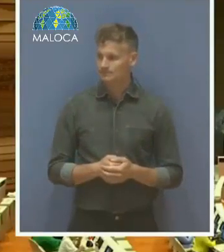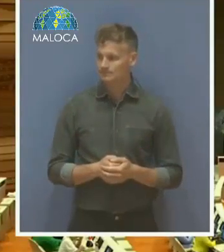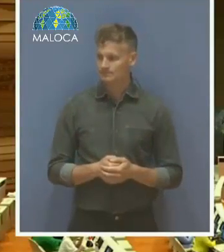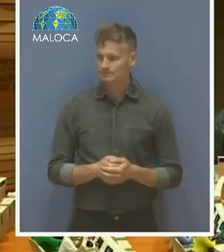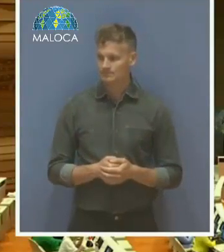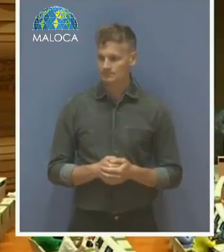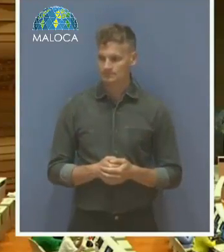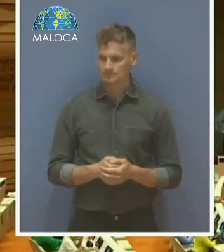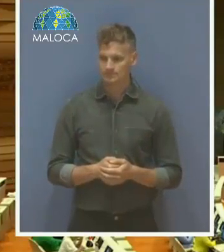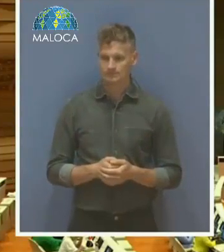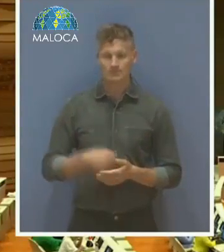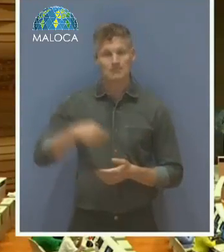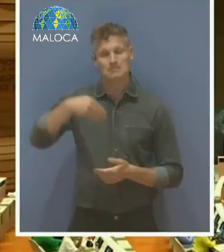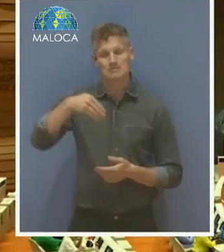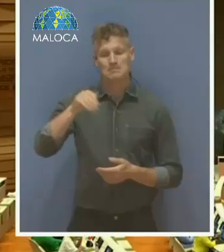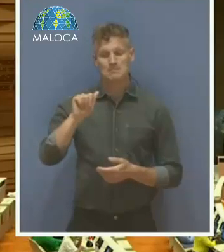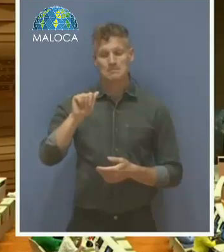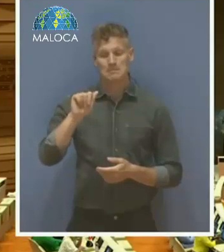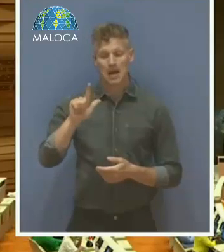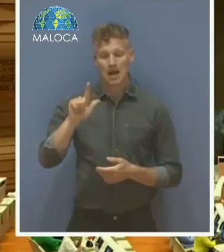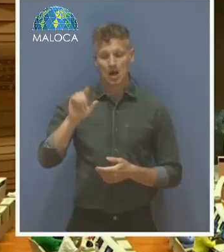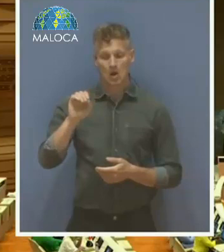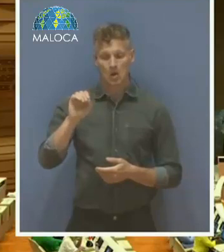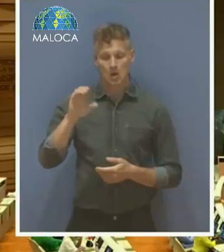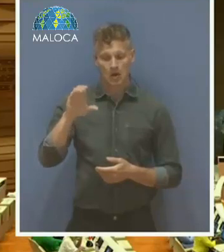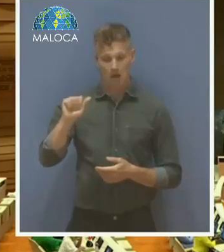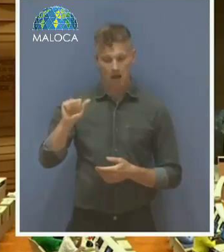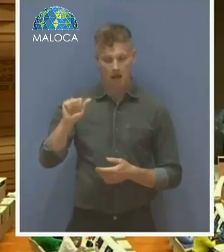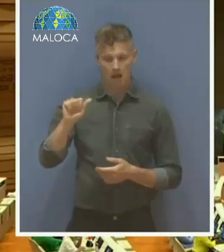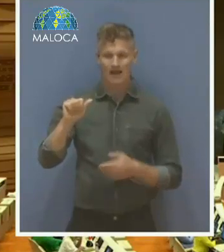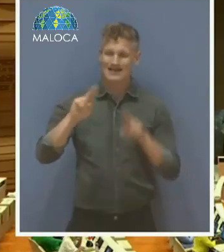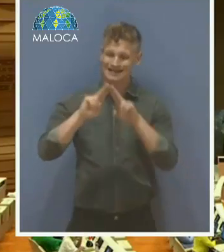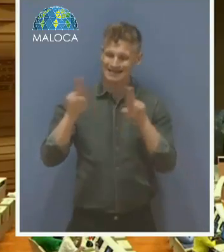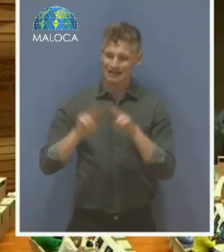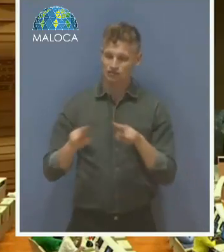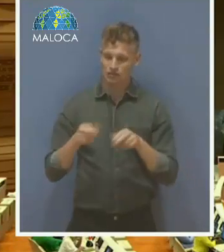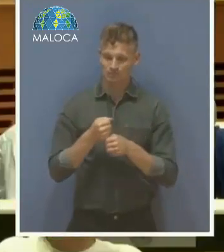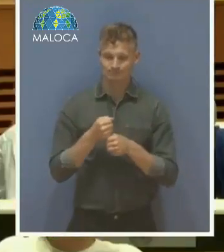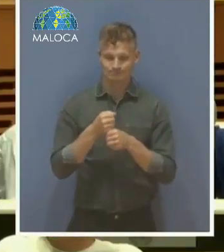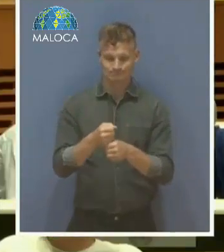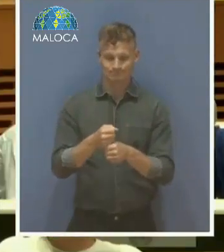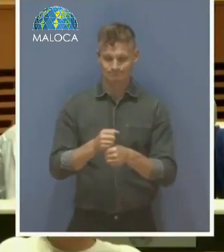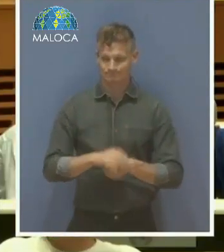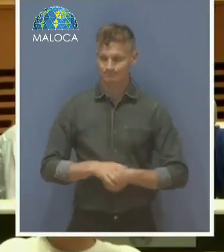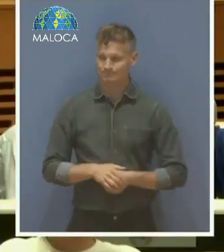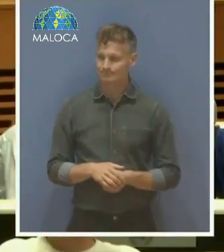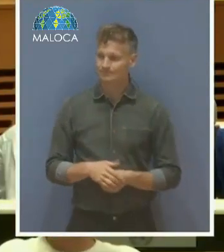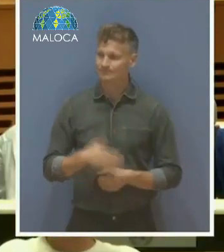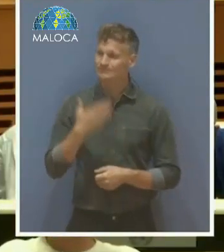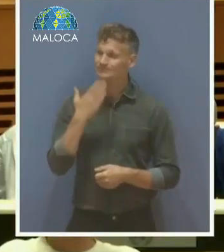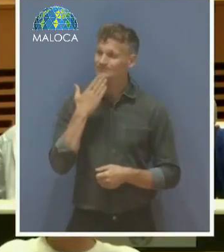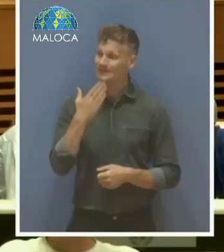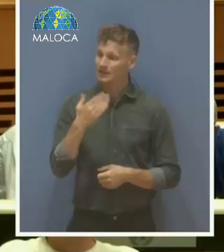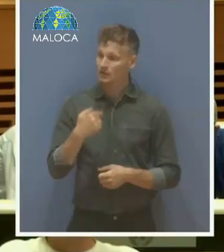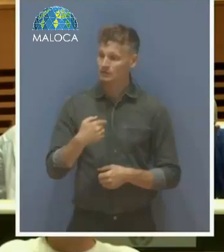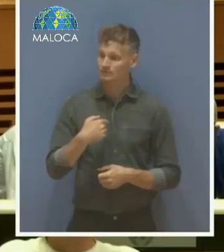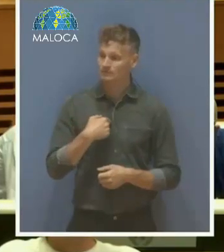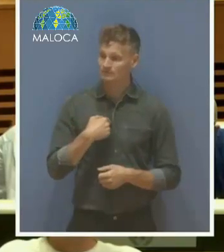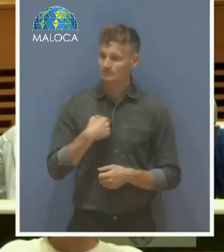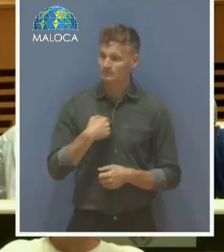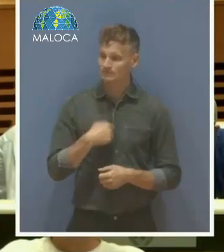Please. Gracias. Thank you. I am from the Bijado people in the Amazon